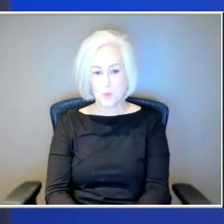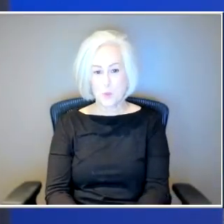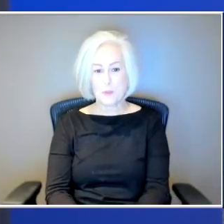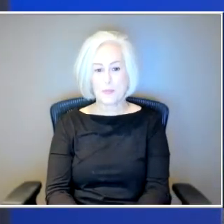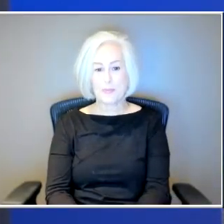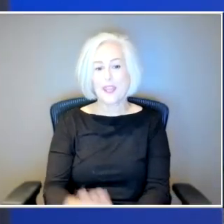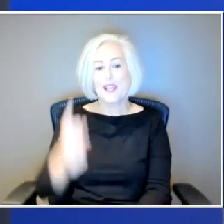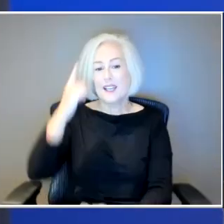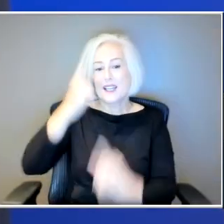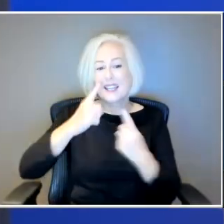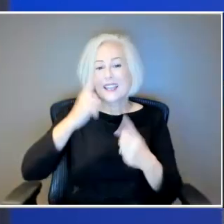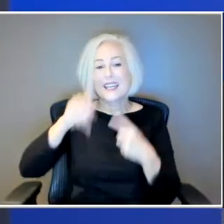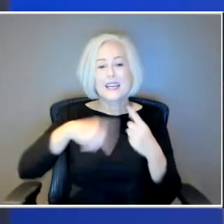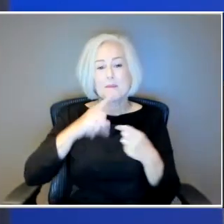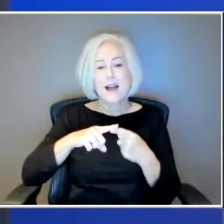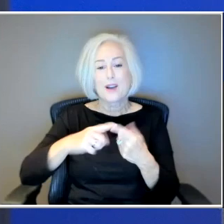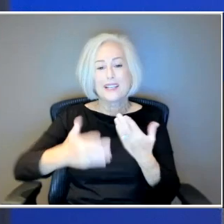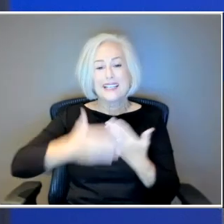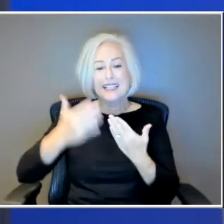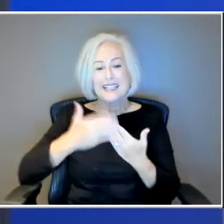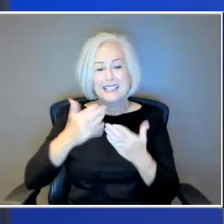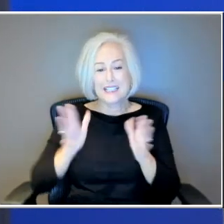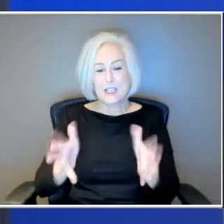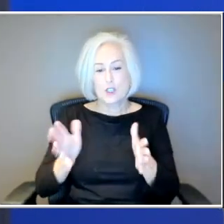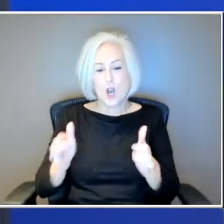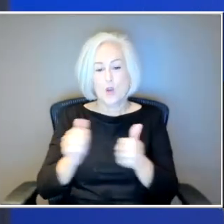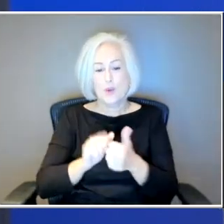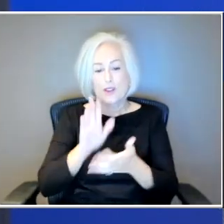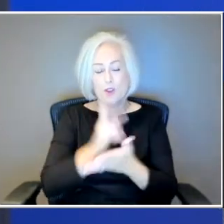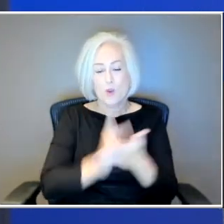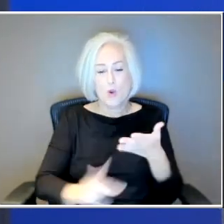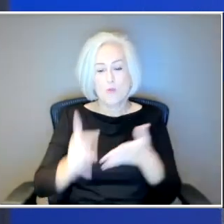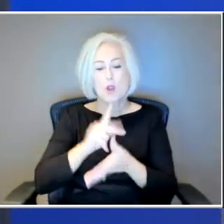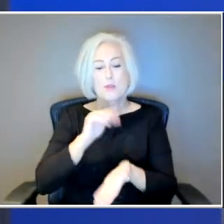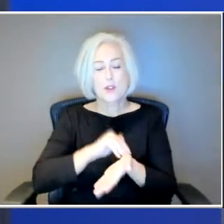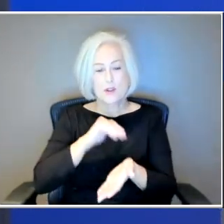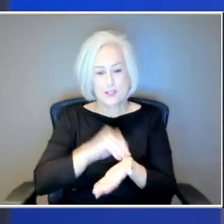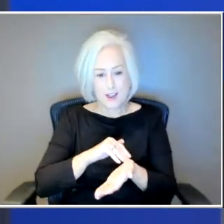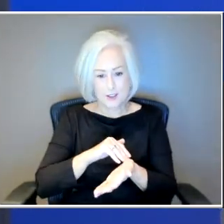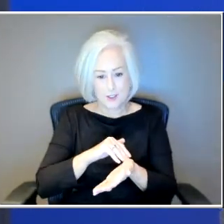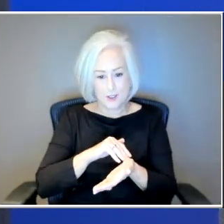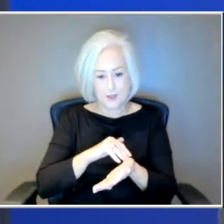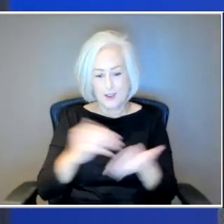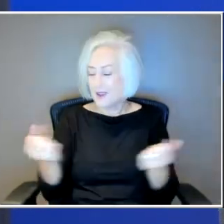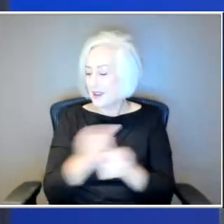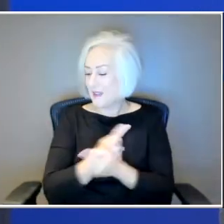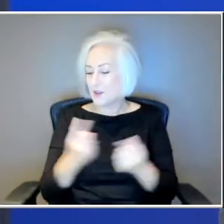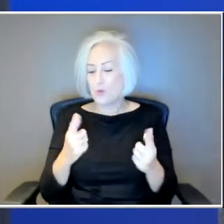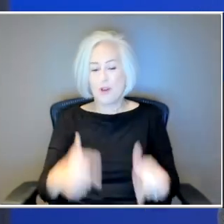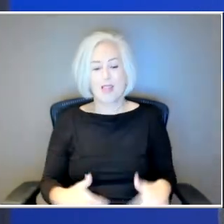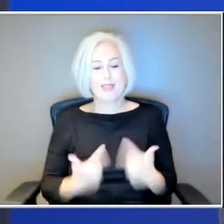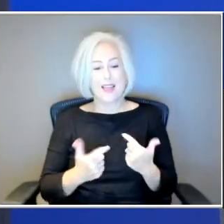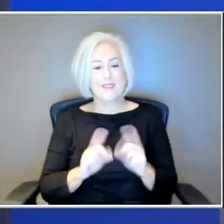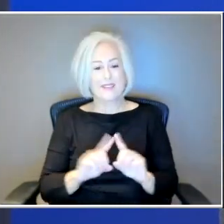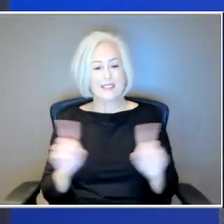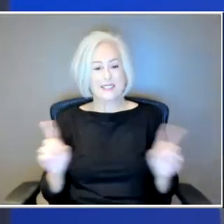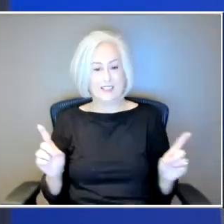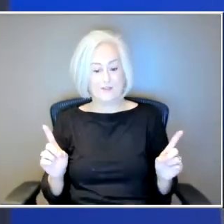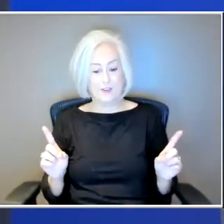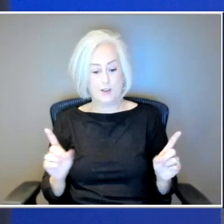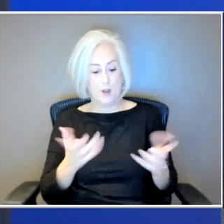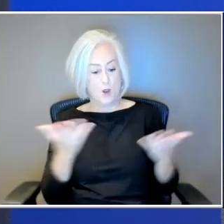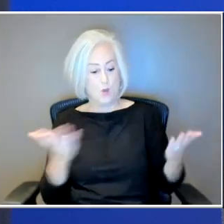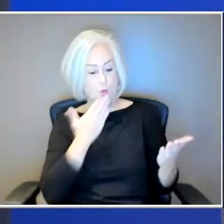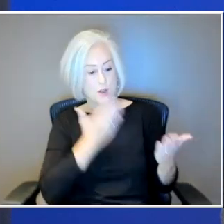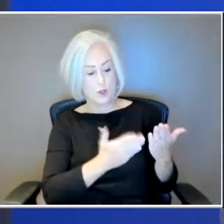as it's easy enough to start with talking to your primary care about this, and then everybody's life is different, and what's best for you may be different than everybody next to you,